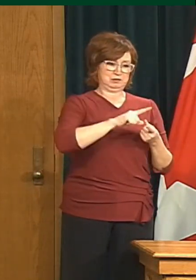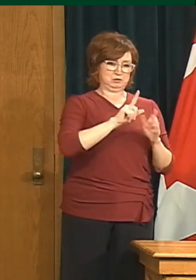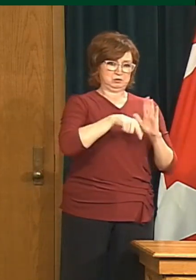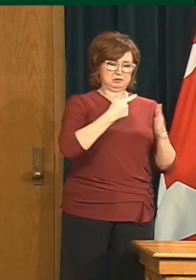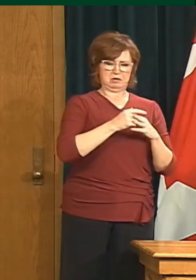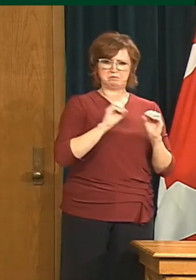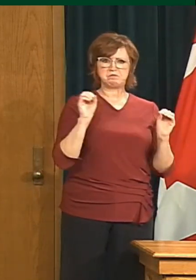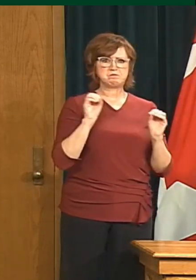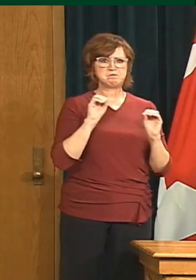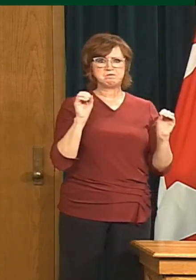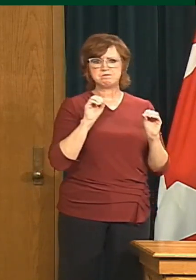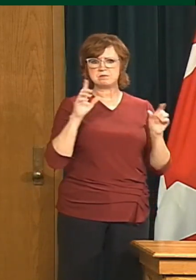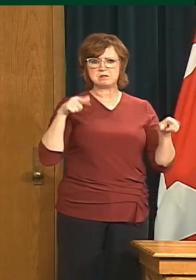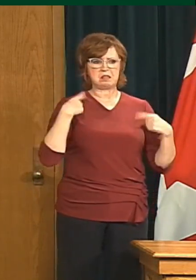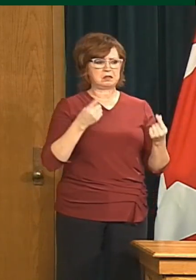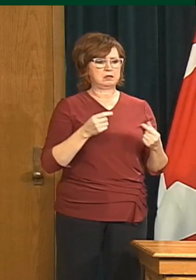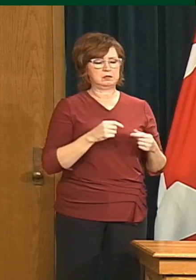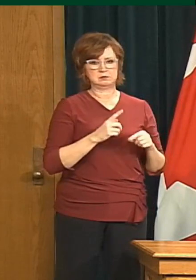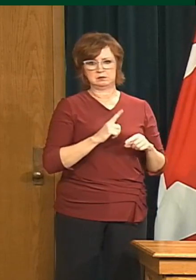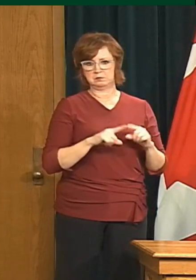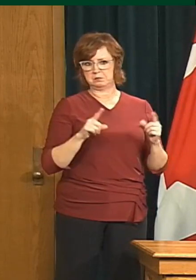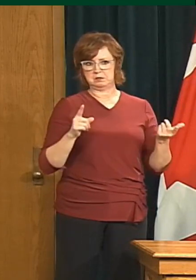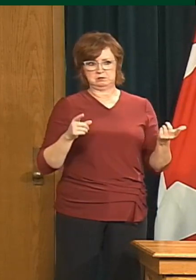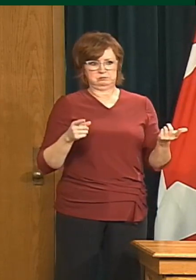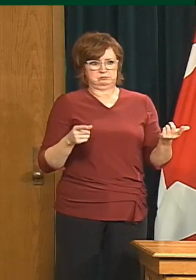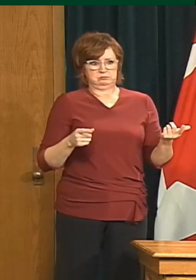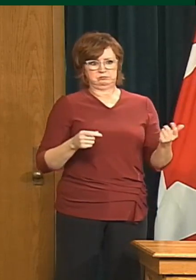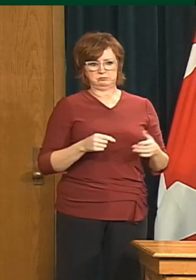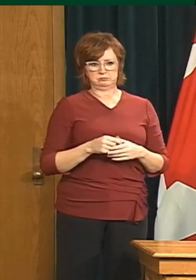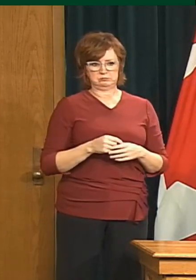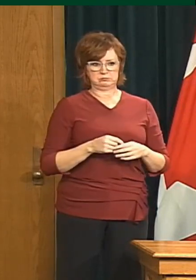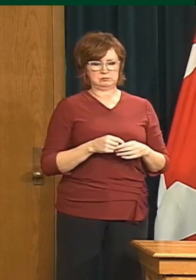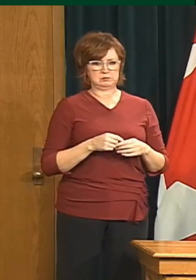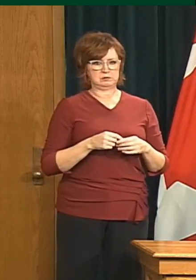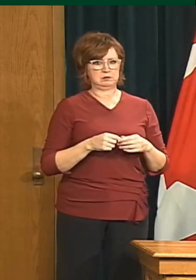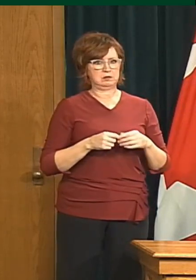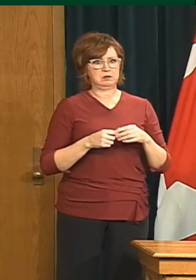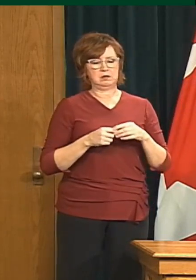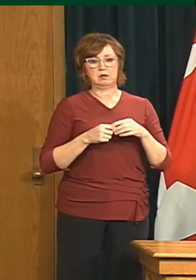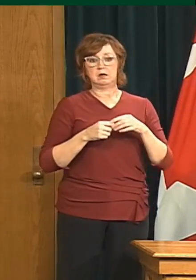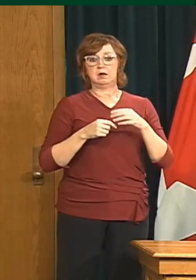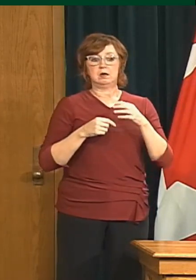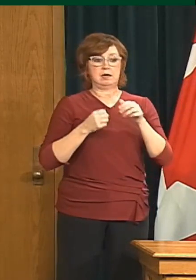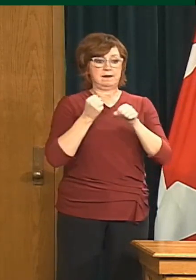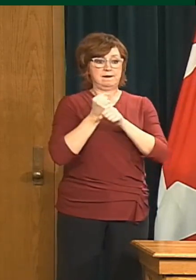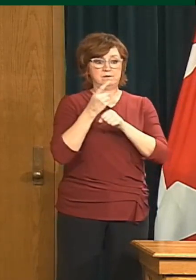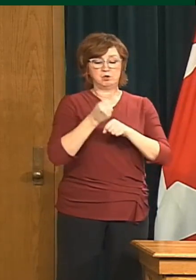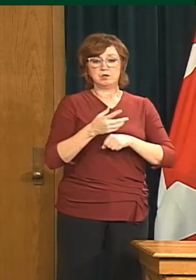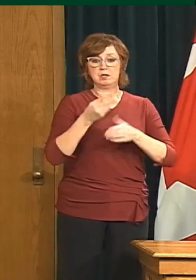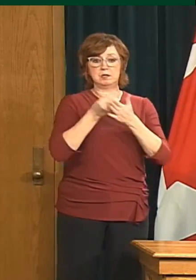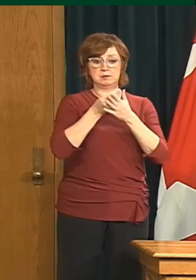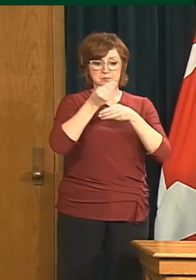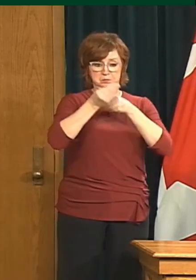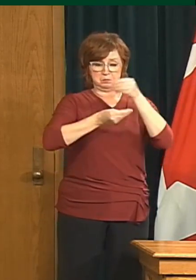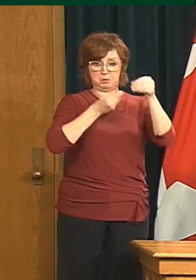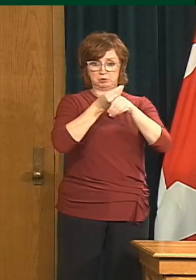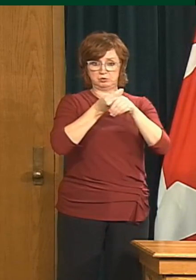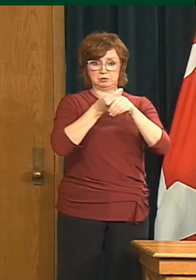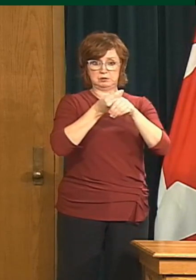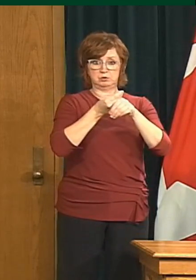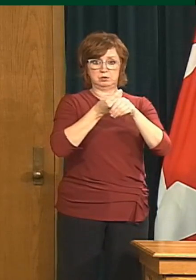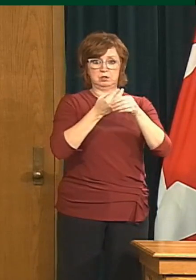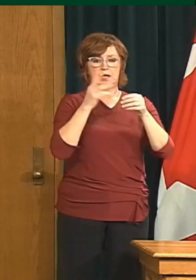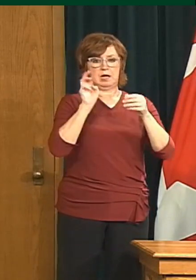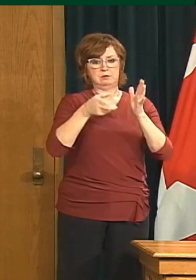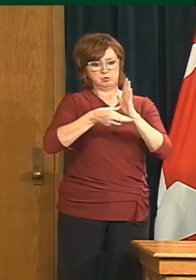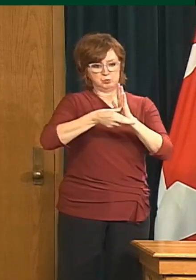time. But as you know, with each and every budget cycle, we review all of that, and we're going to have to be very